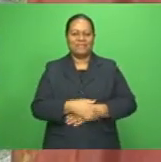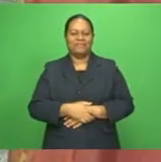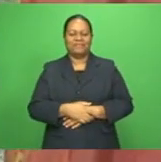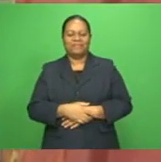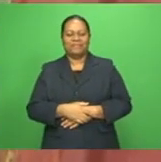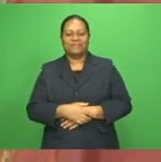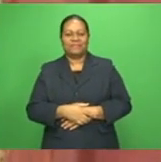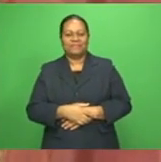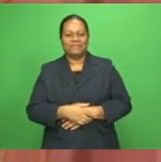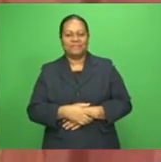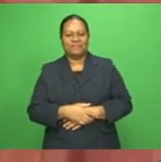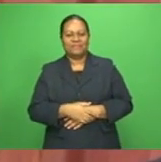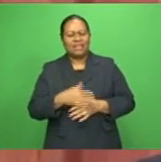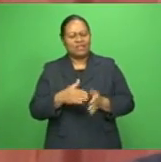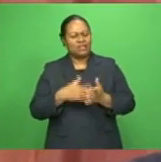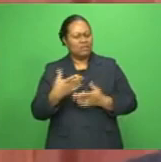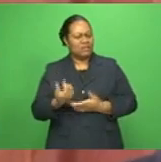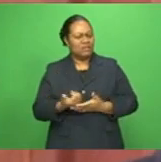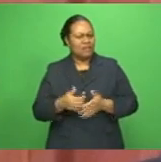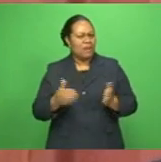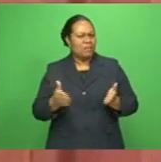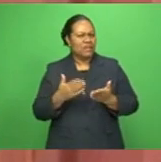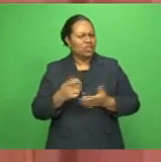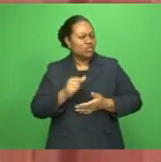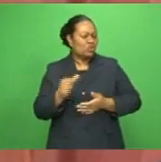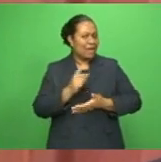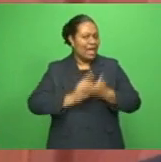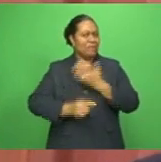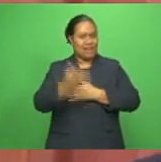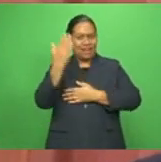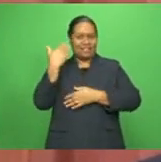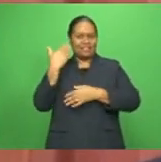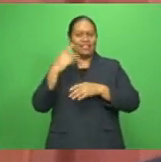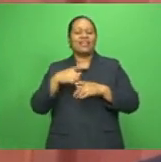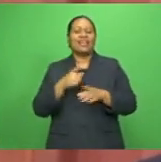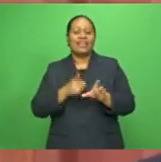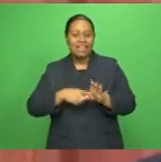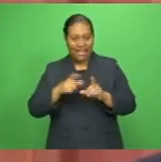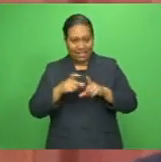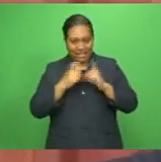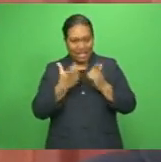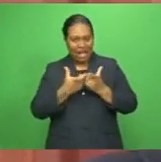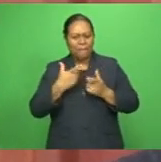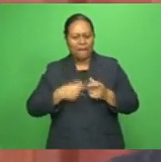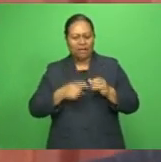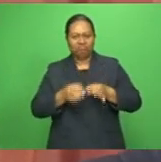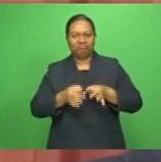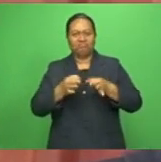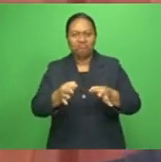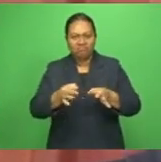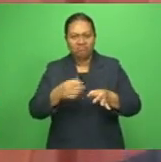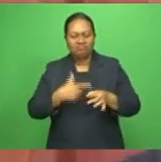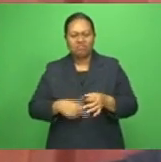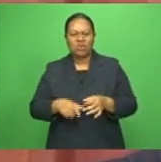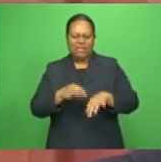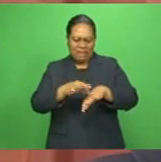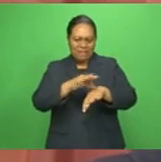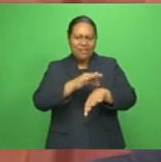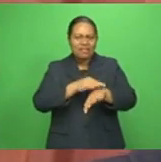We've had it planned for a while. It was supposed to happen in December last year, but that got postponed because of measles, and then everything's been happening up till